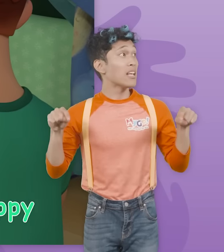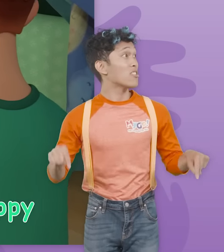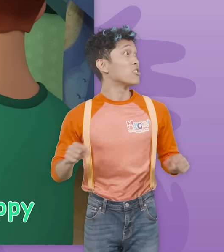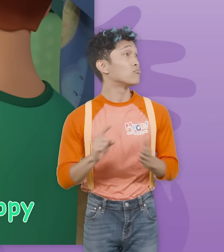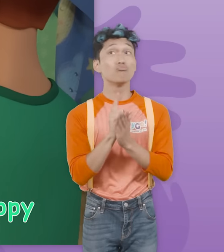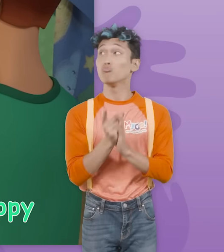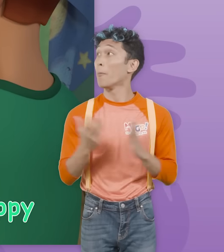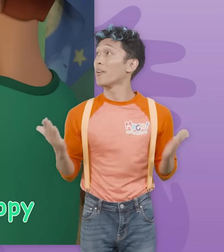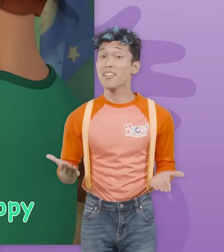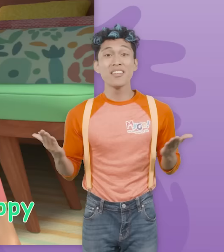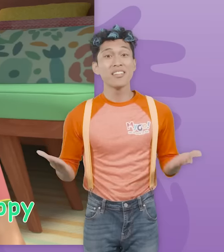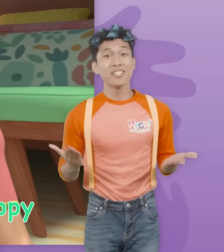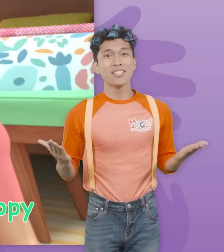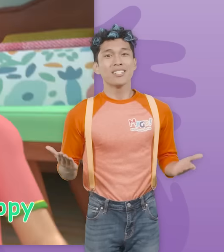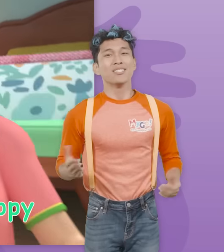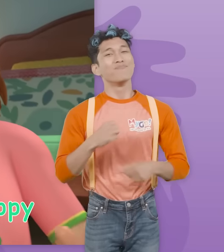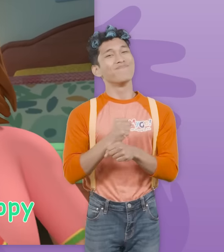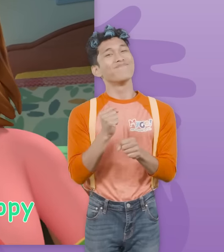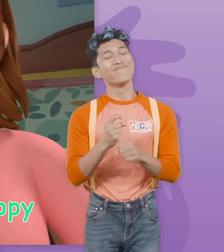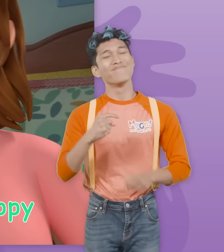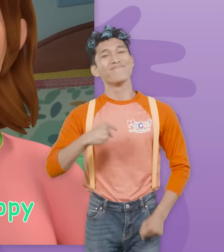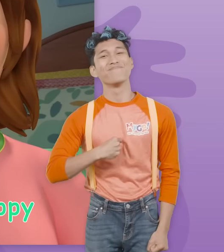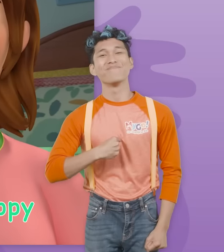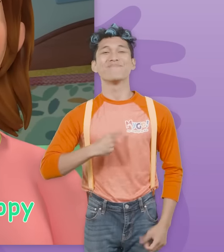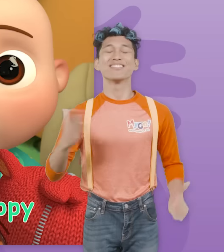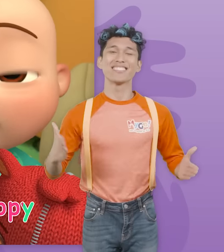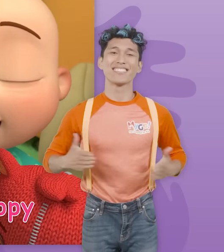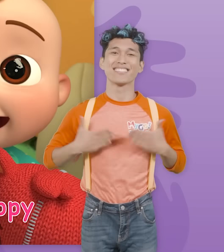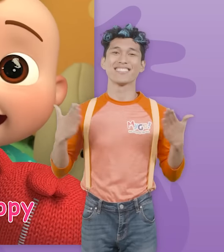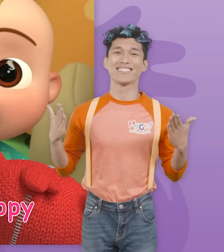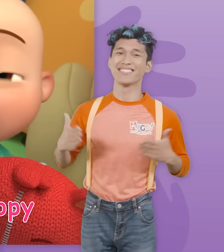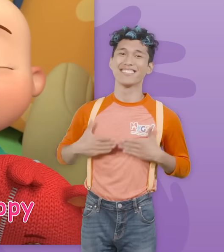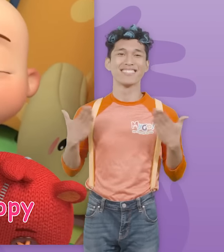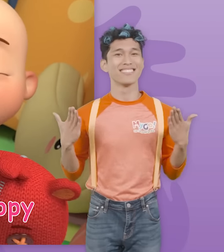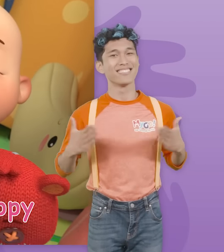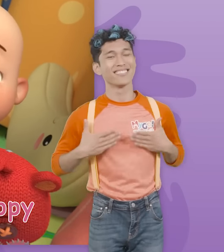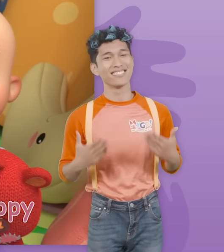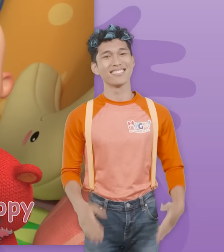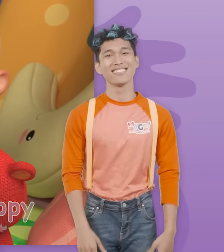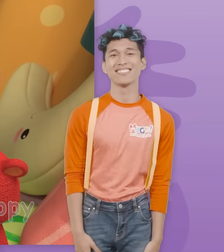moments like this They make me happy